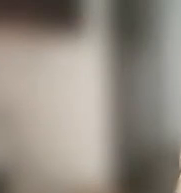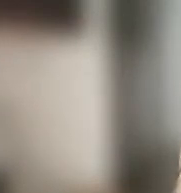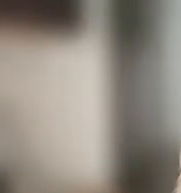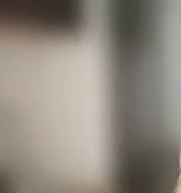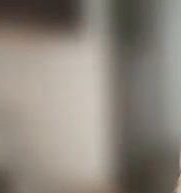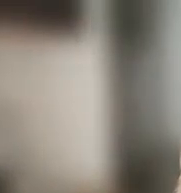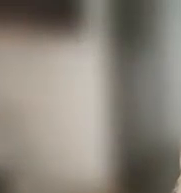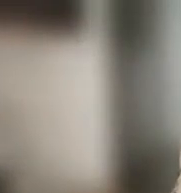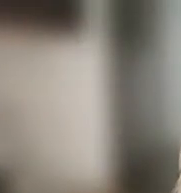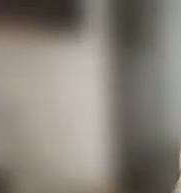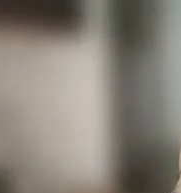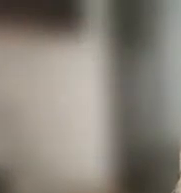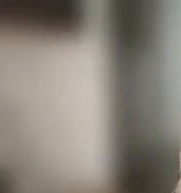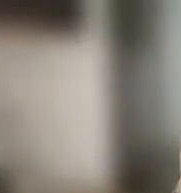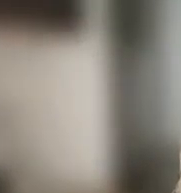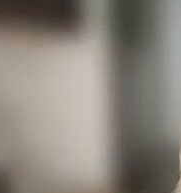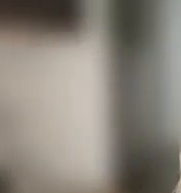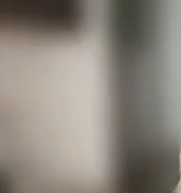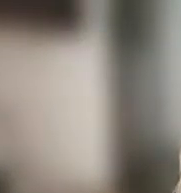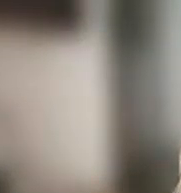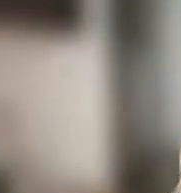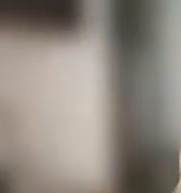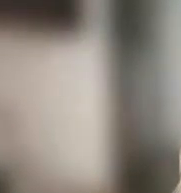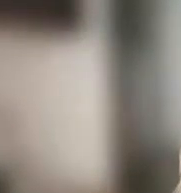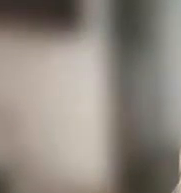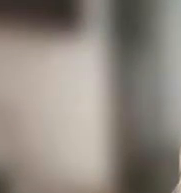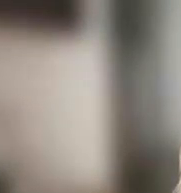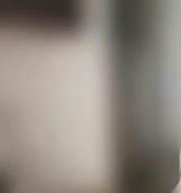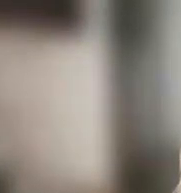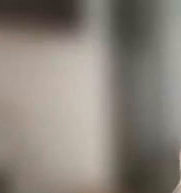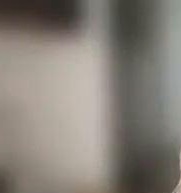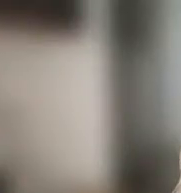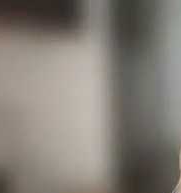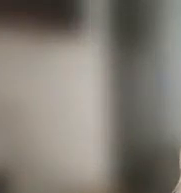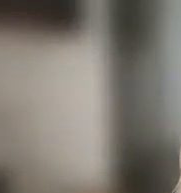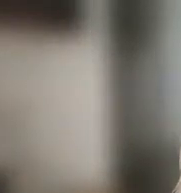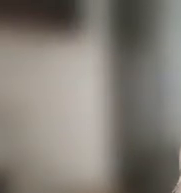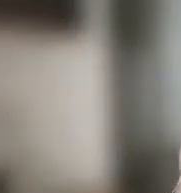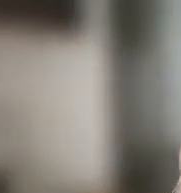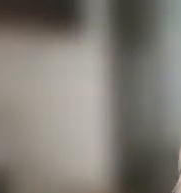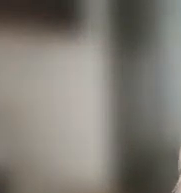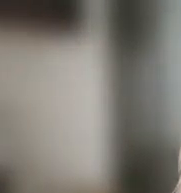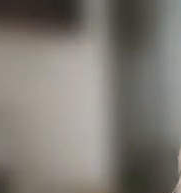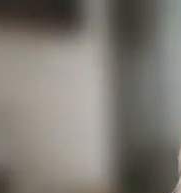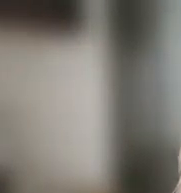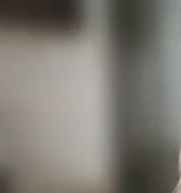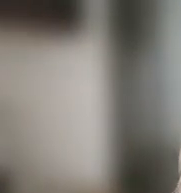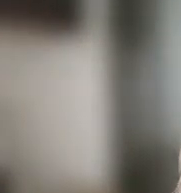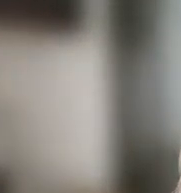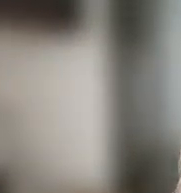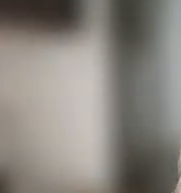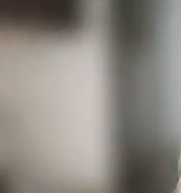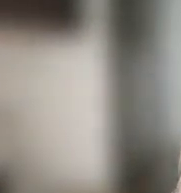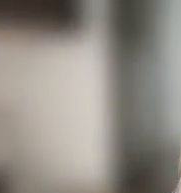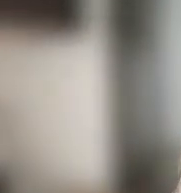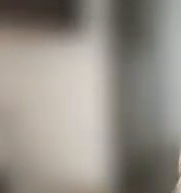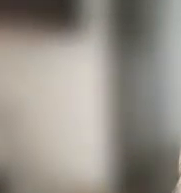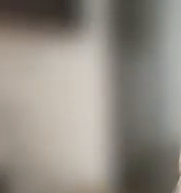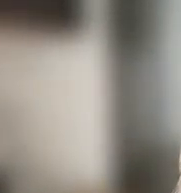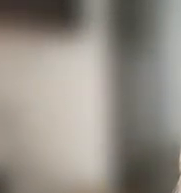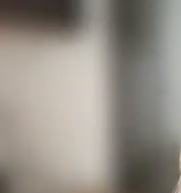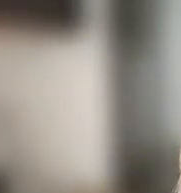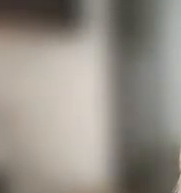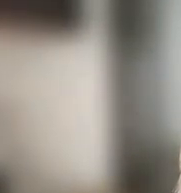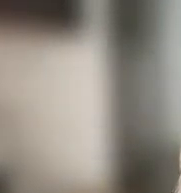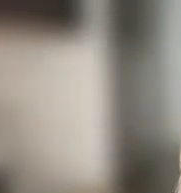I'm the chair. We'll go to the members from Zoom in Zoom first. We'll